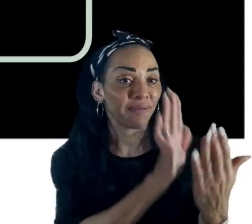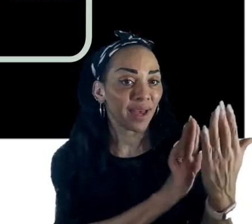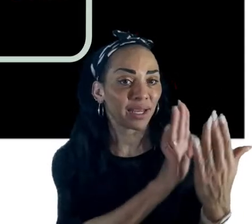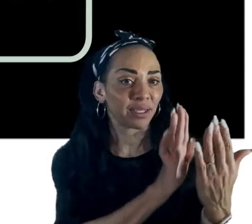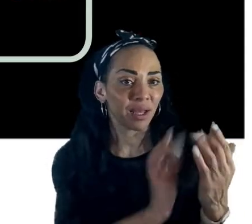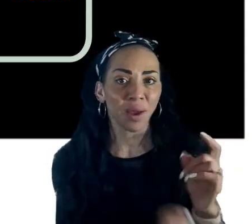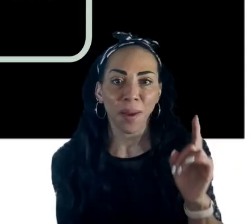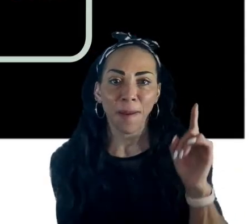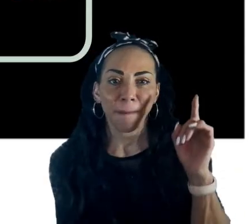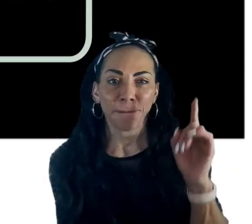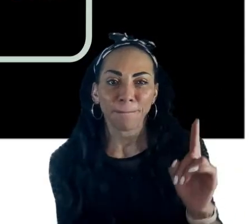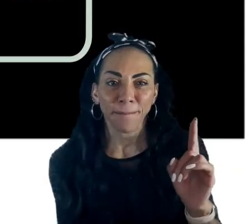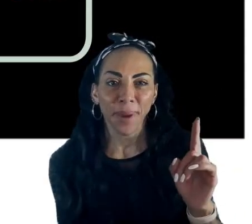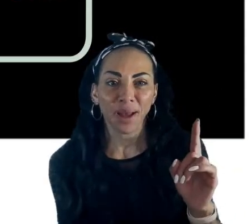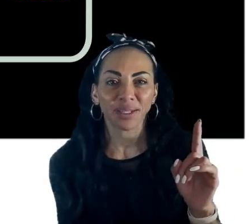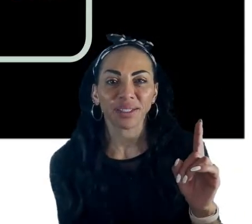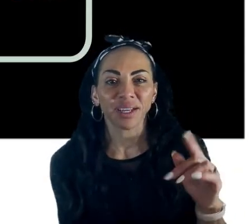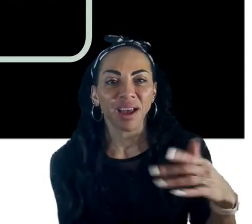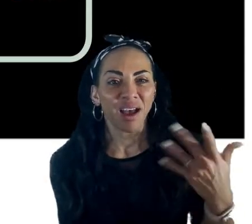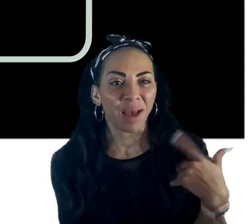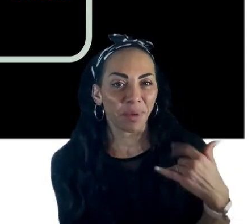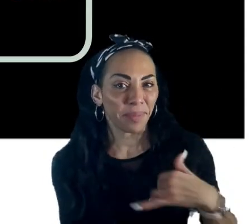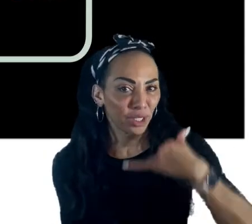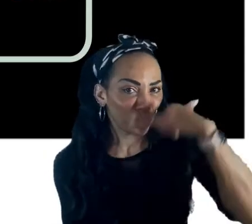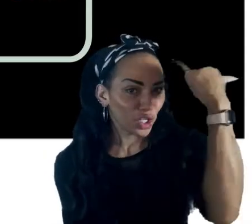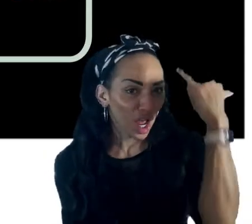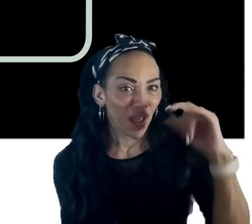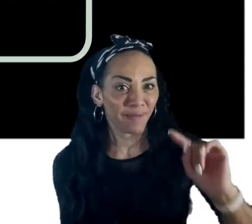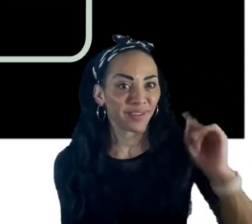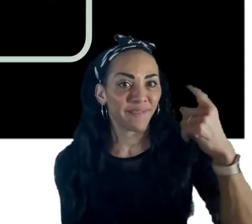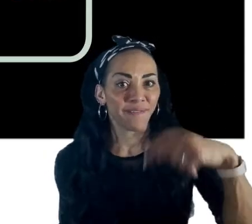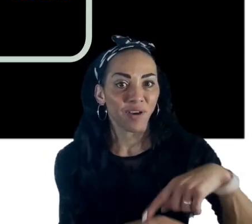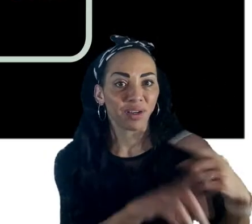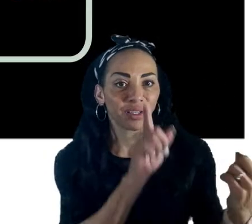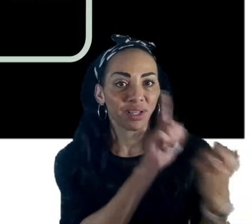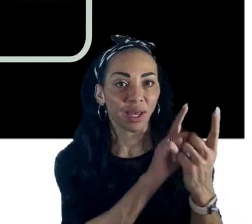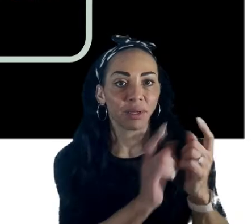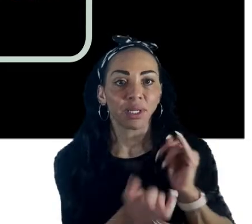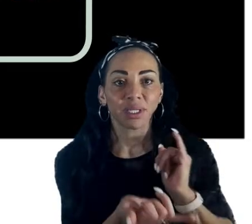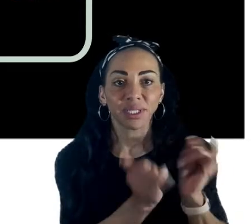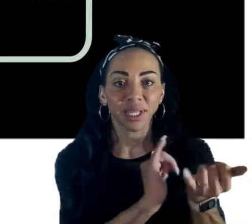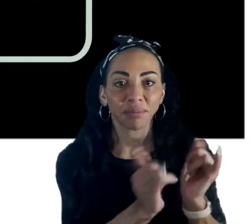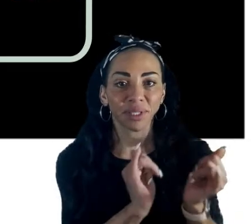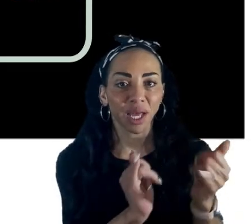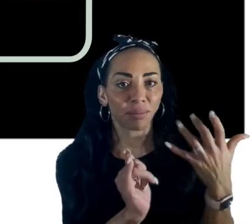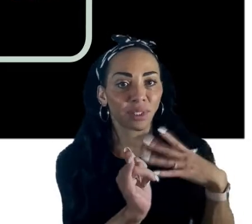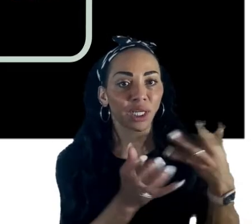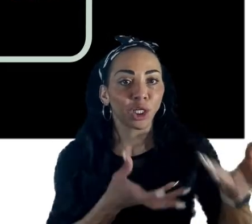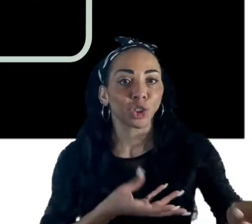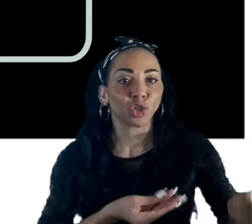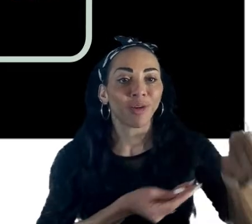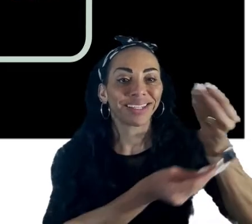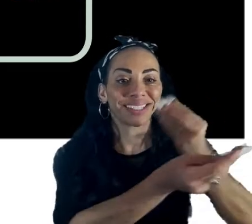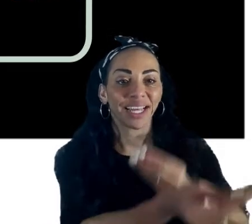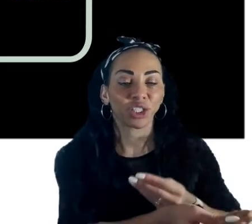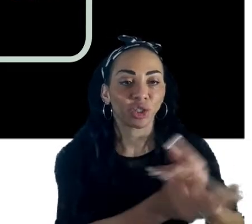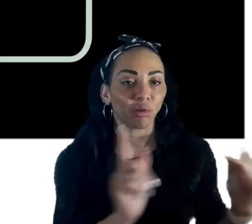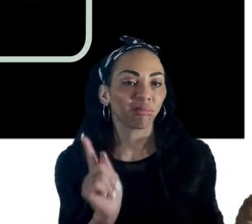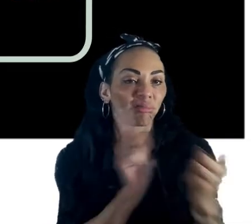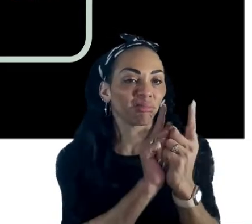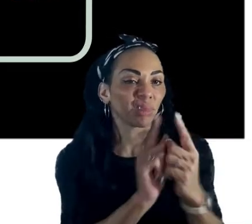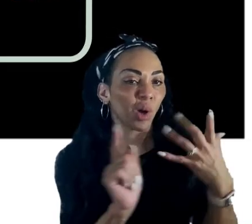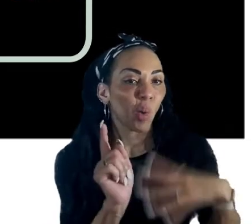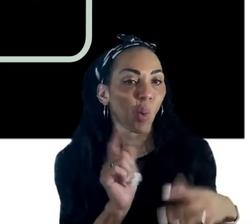the transactional nature of hookup apps. You want sex, you get sex. But now